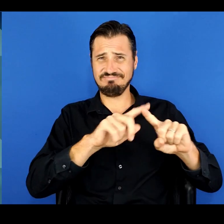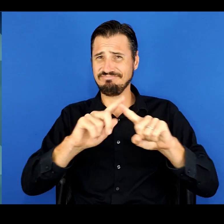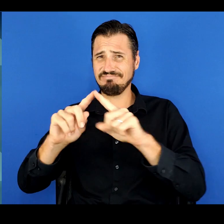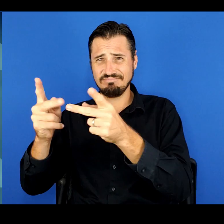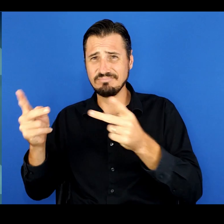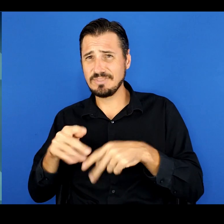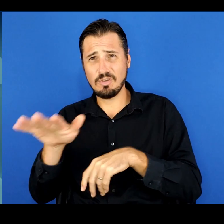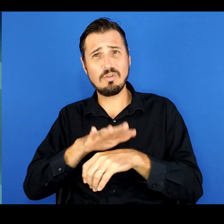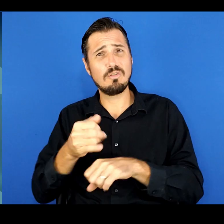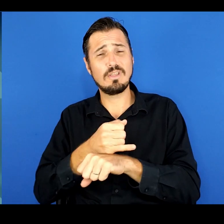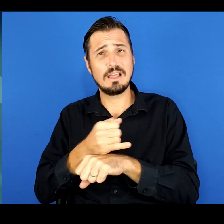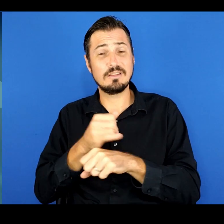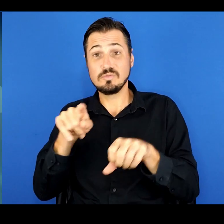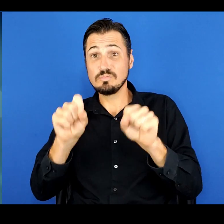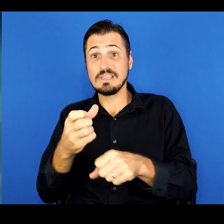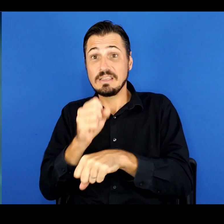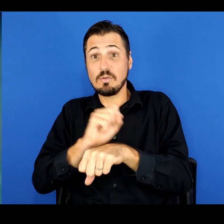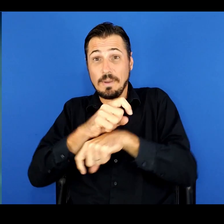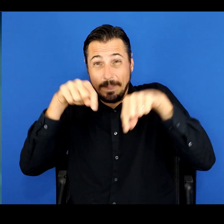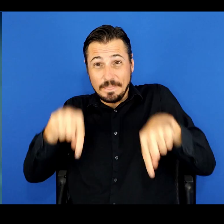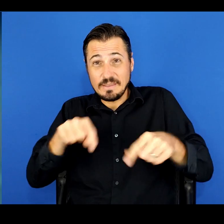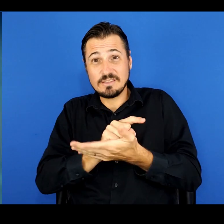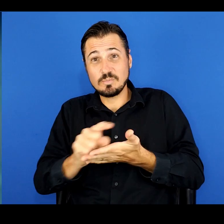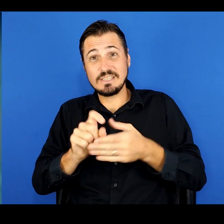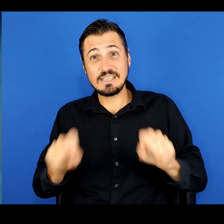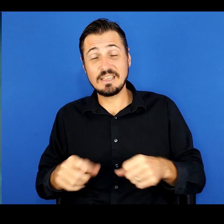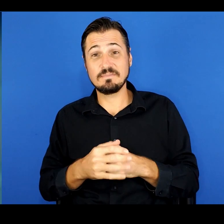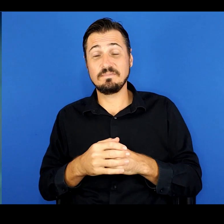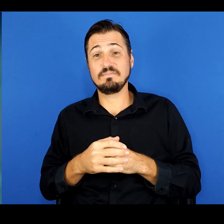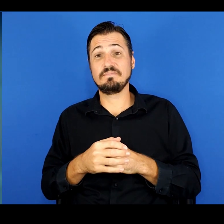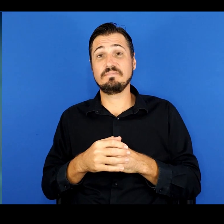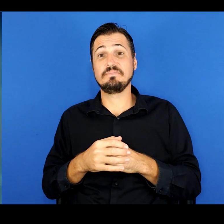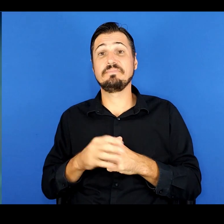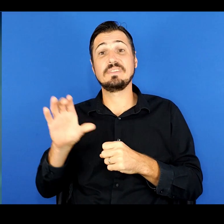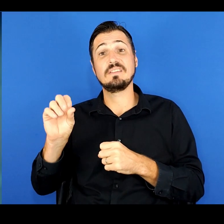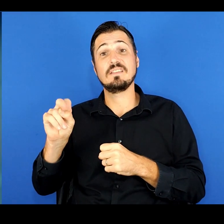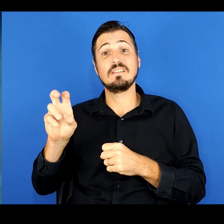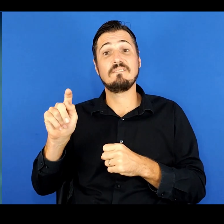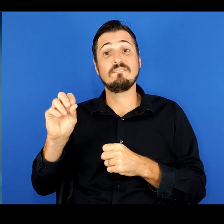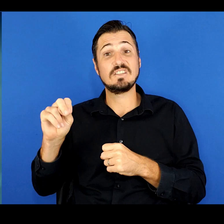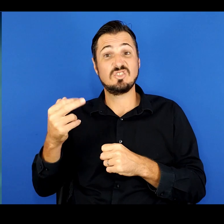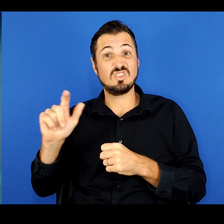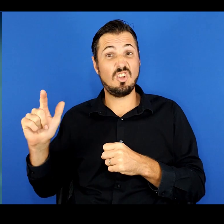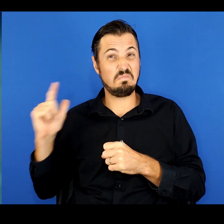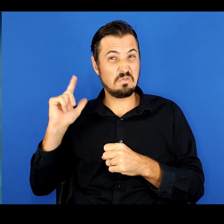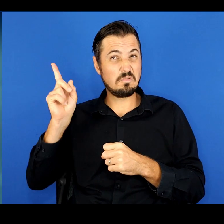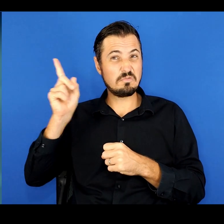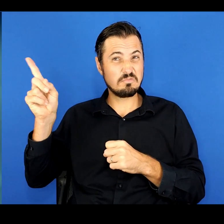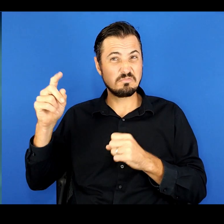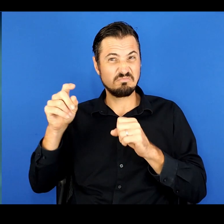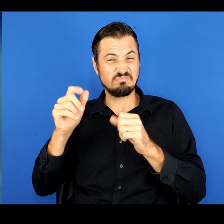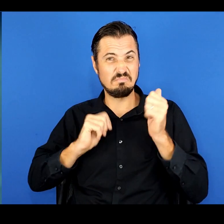clinics island-wide, and appointments are available for this week. The Convention Hall Clinic is accepting walk-ins without appointments